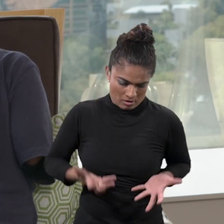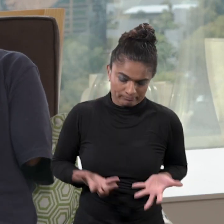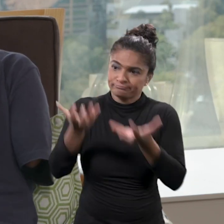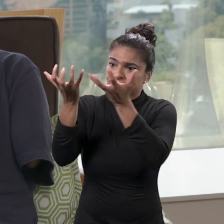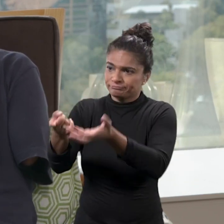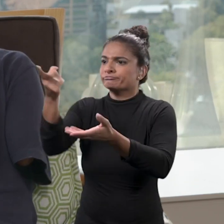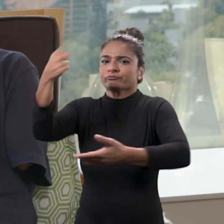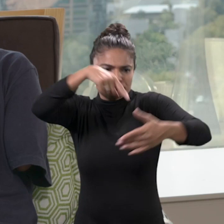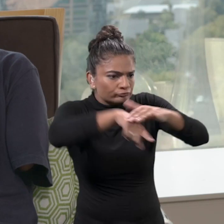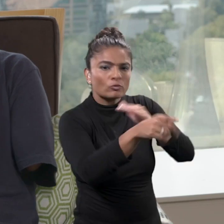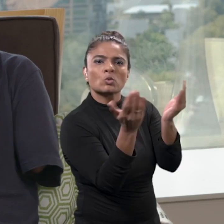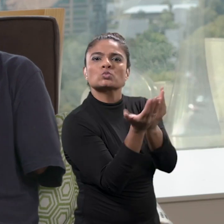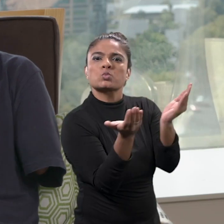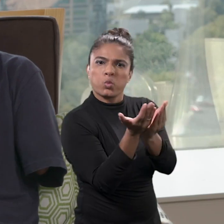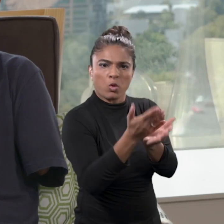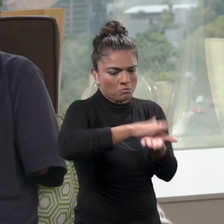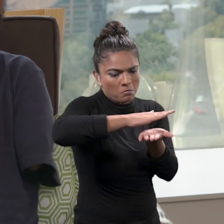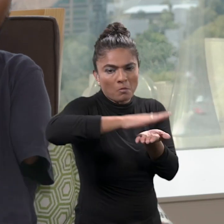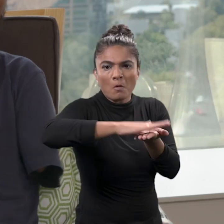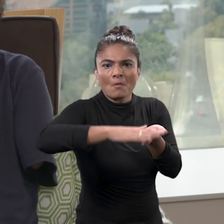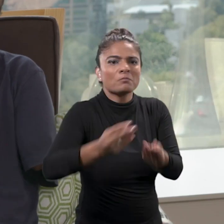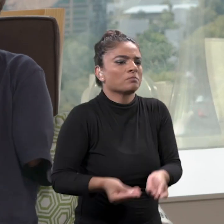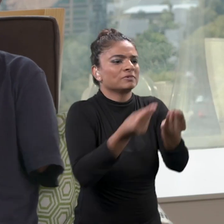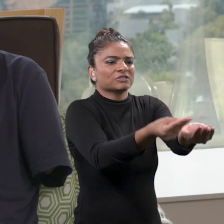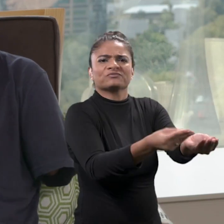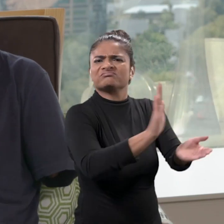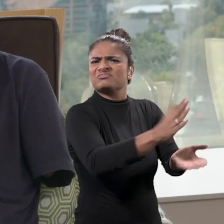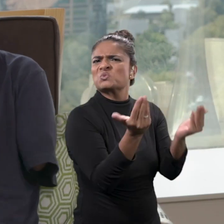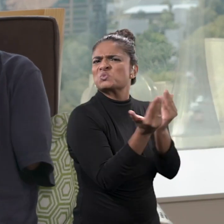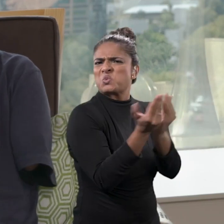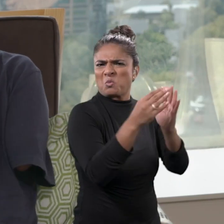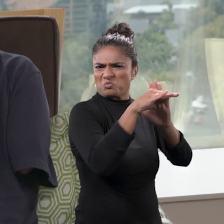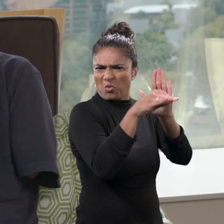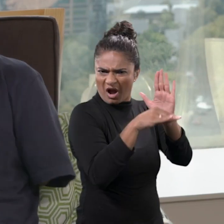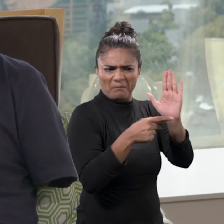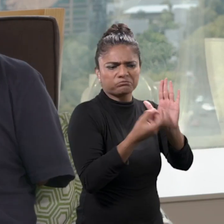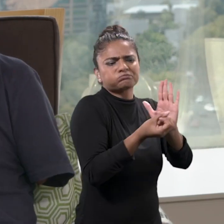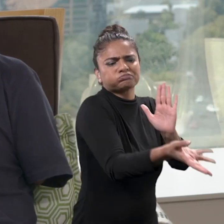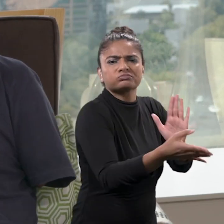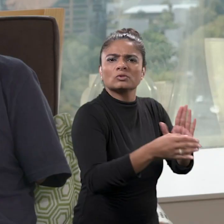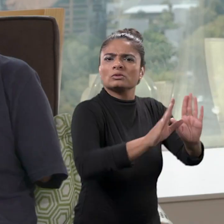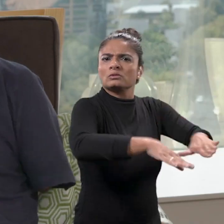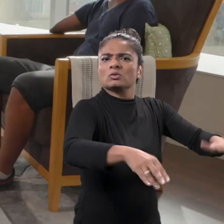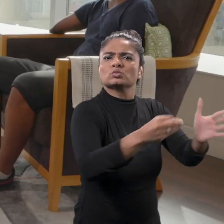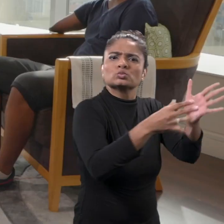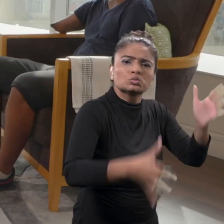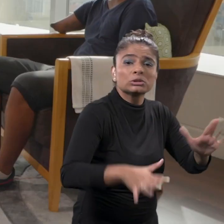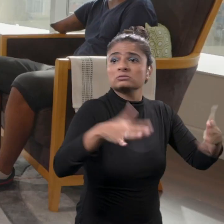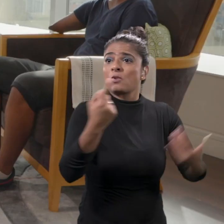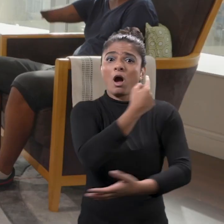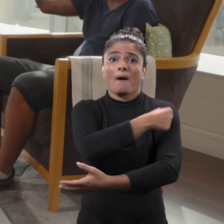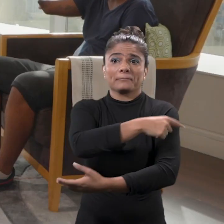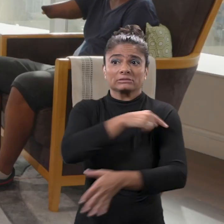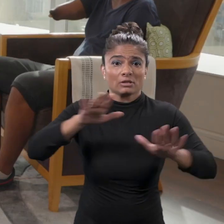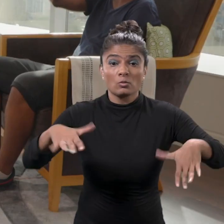schools for those lunch, or I think they've got programs where they give food to students as well as hospitals. So, I mean, if you